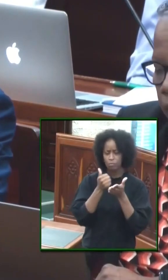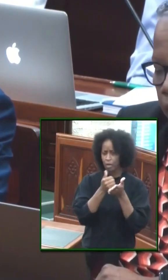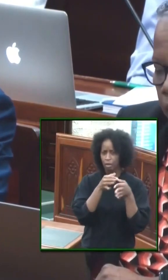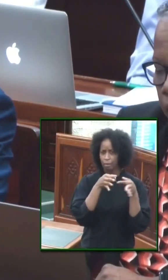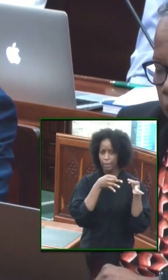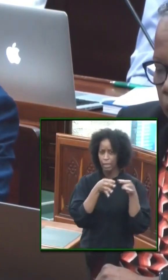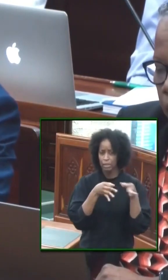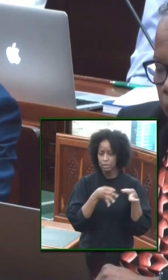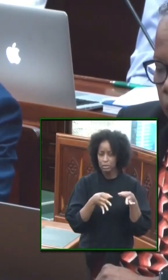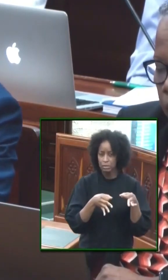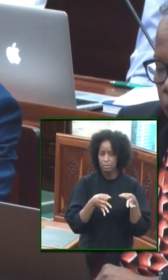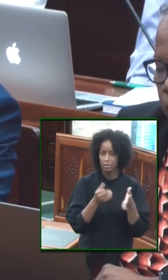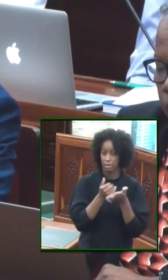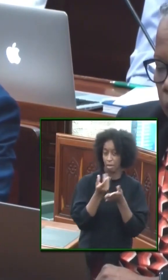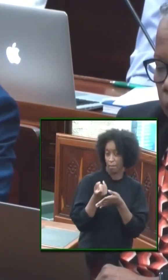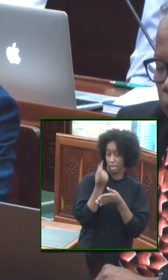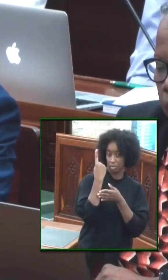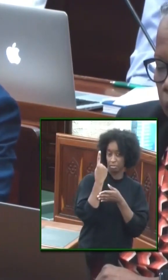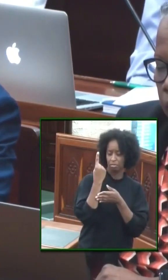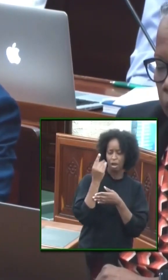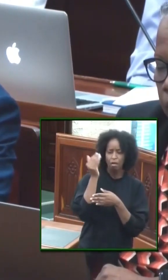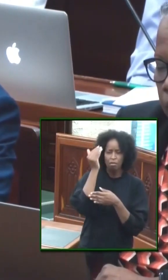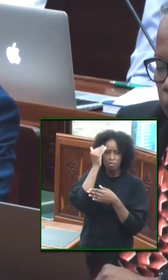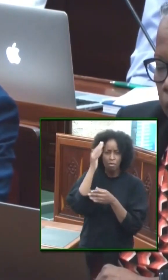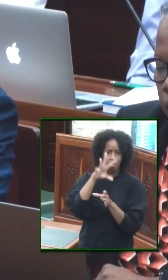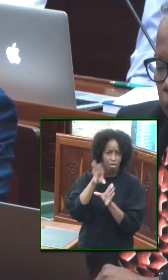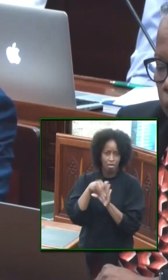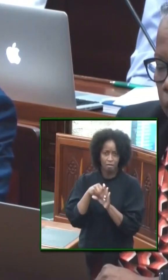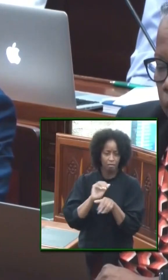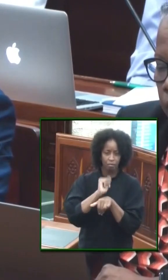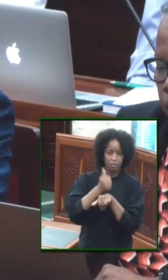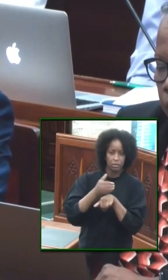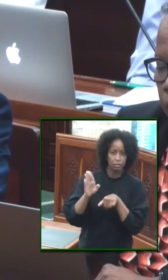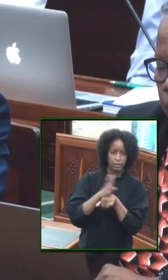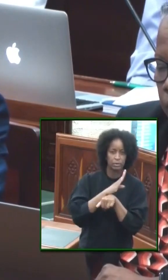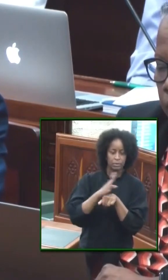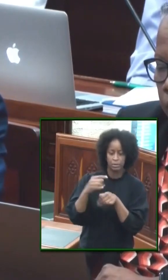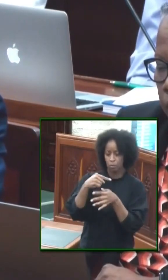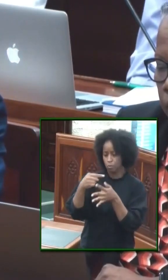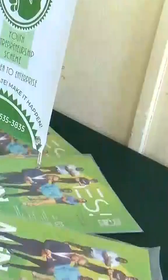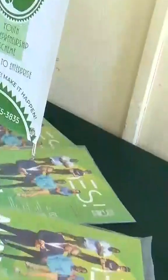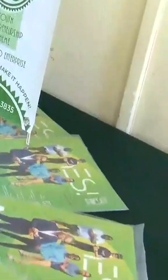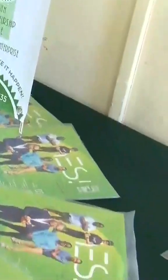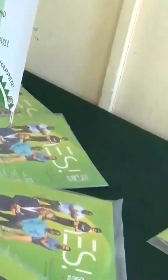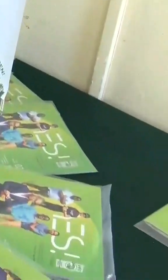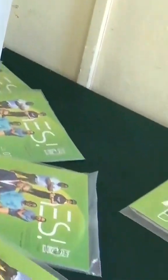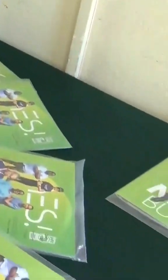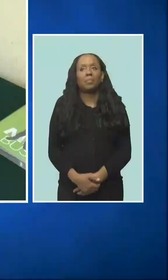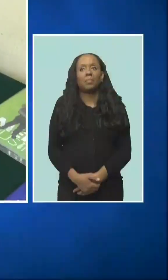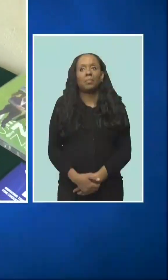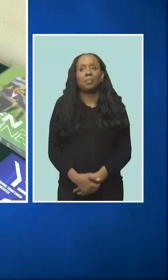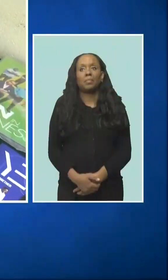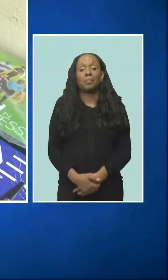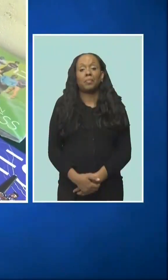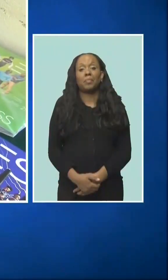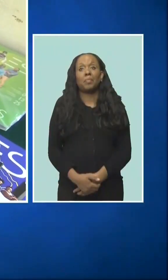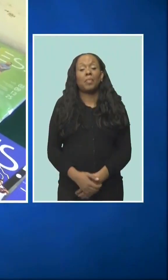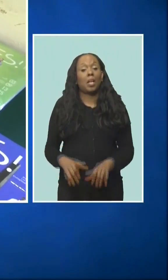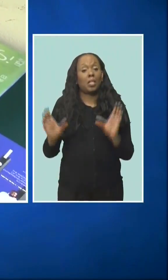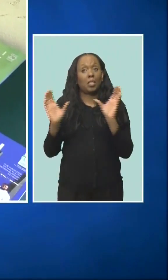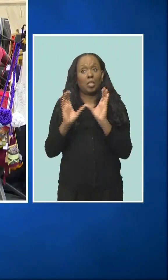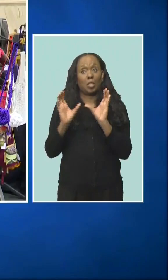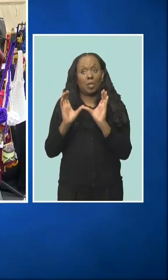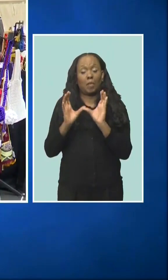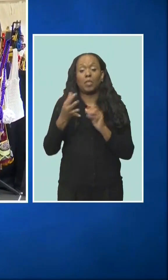in order to start your own business, own your own business, and make it successful. Certification is also coming for the YES